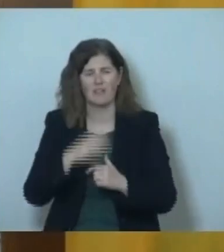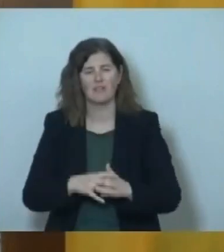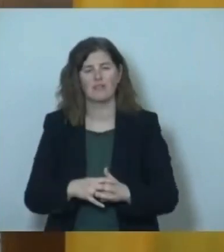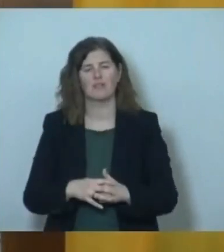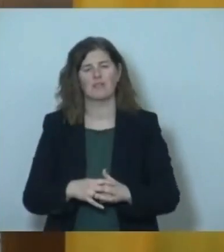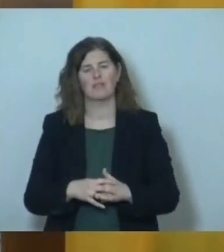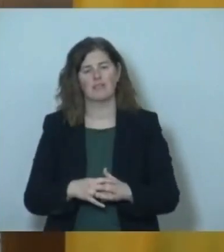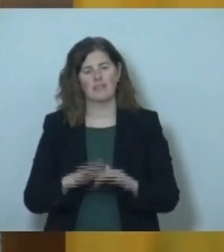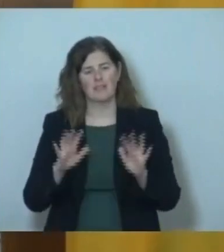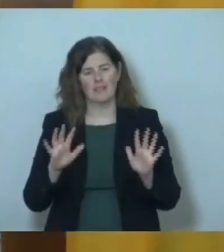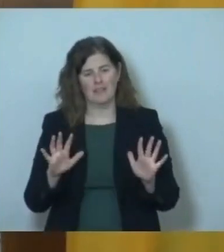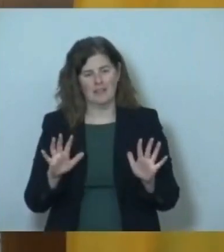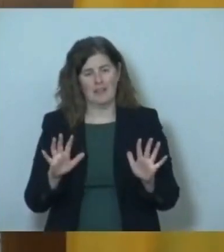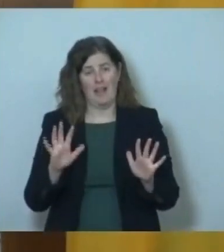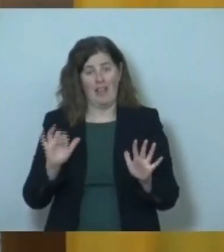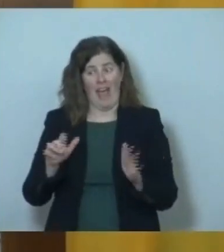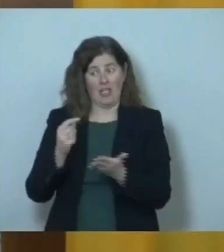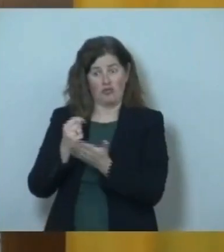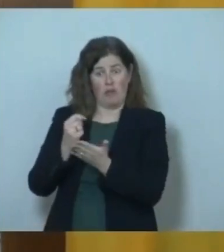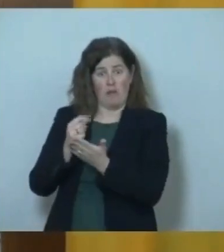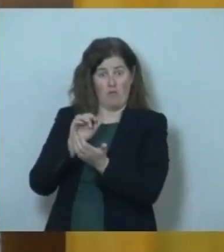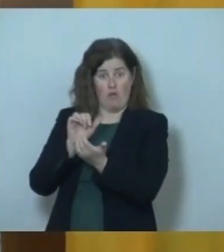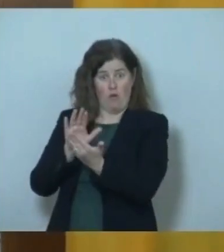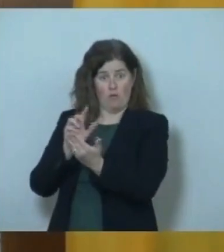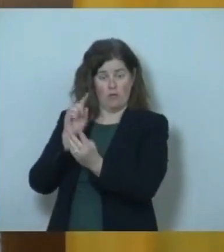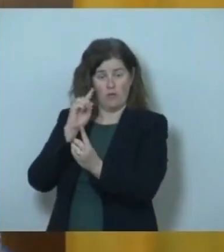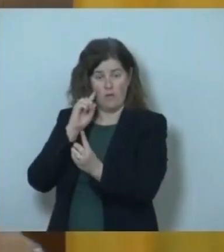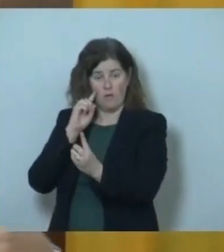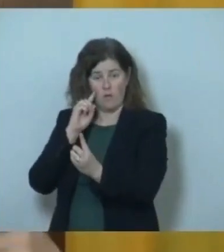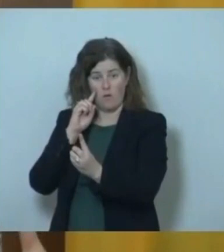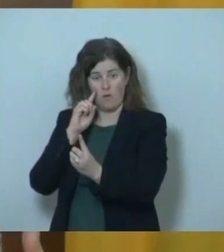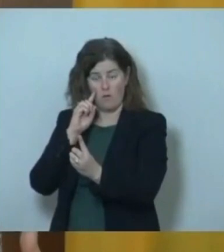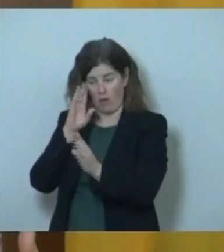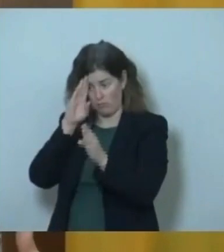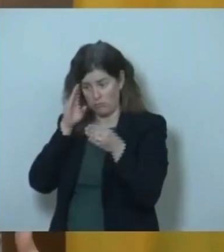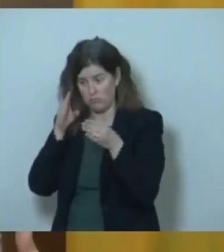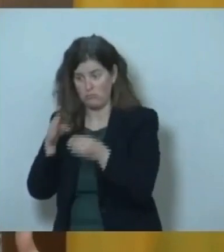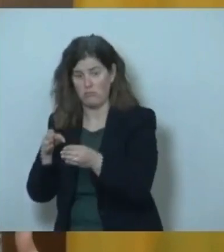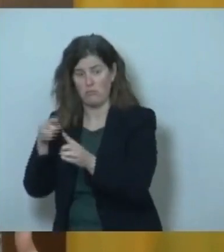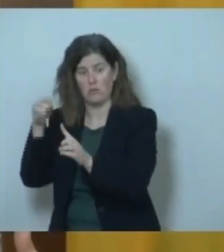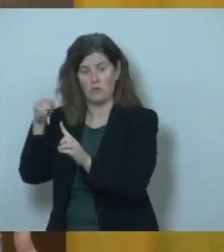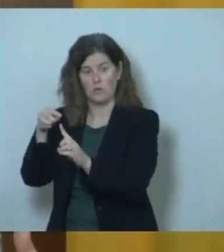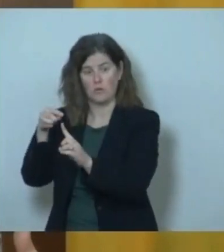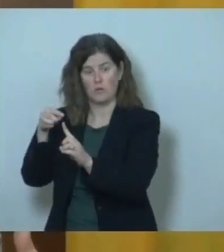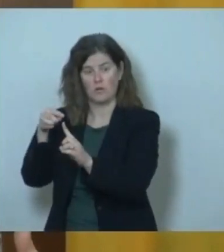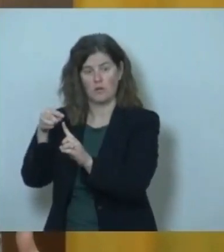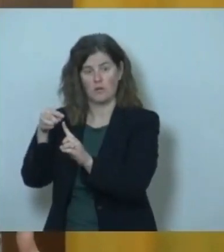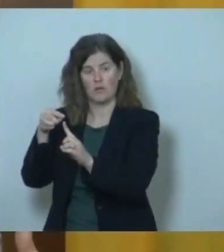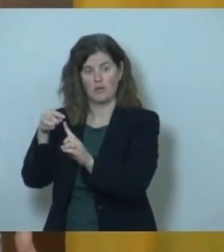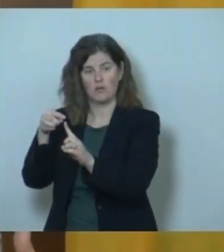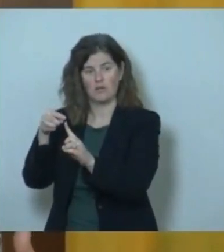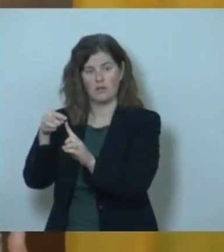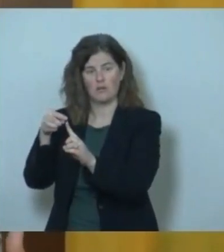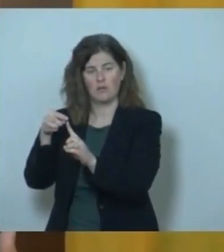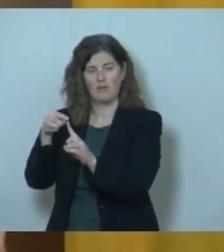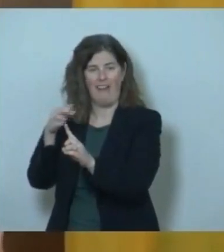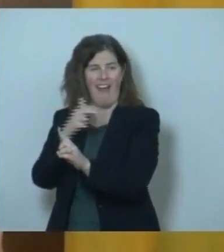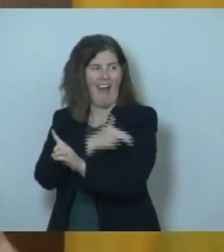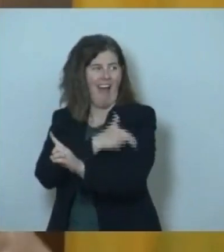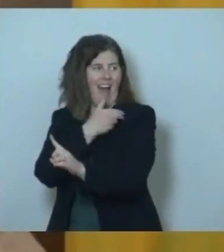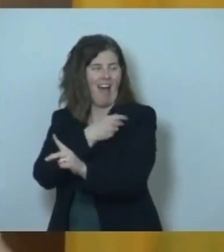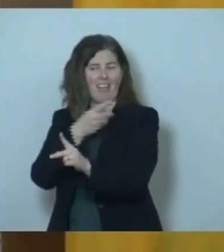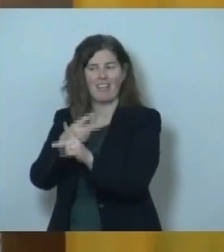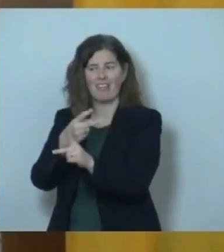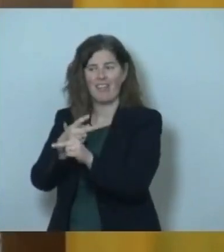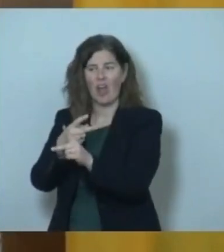Because that treatment protocol can only go to a healthcare institution that's